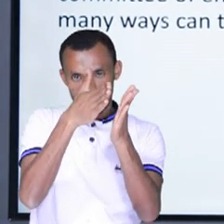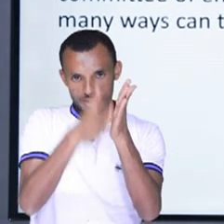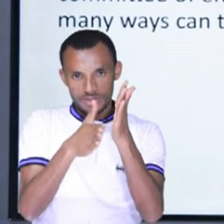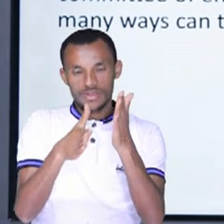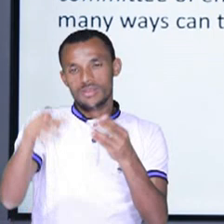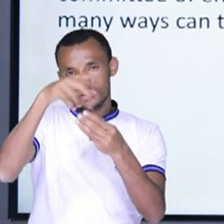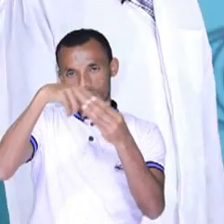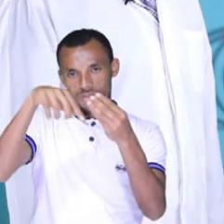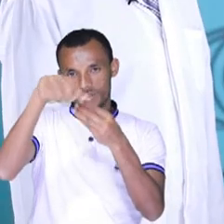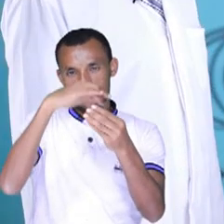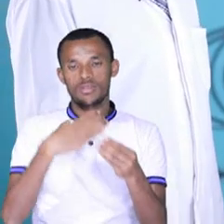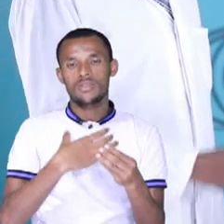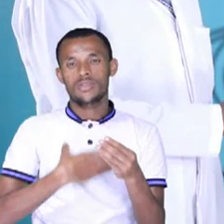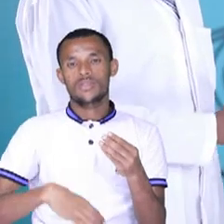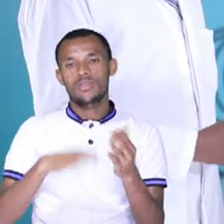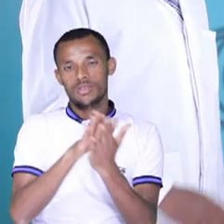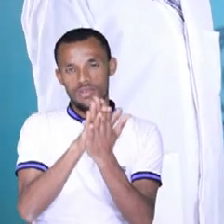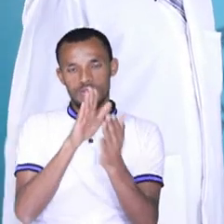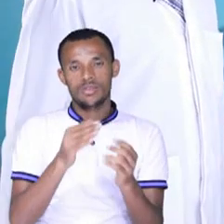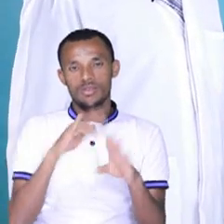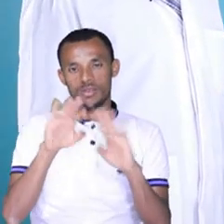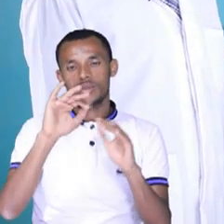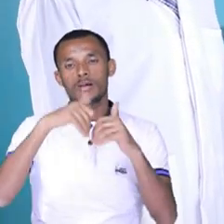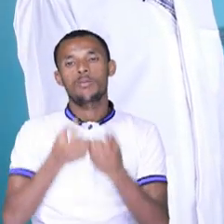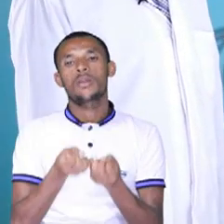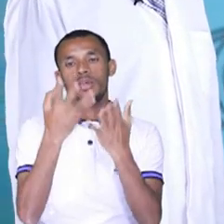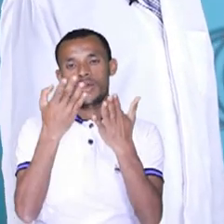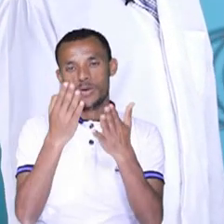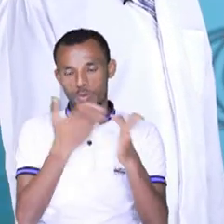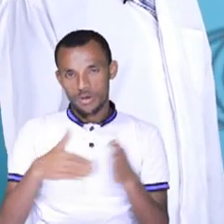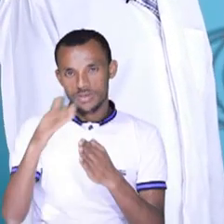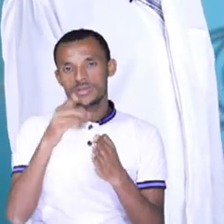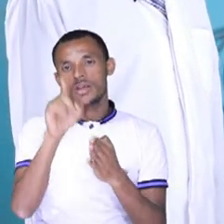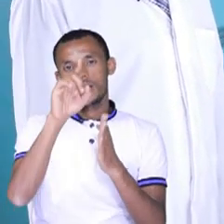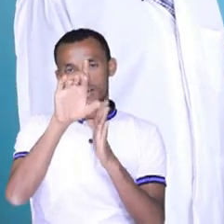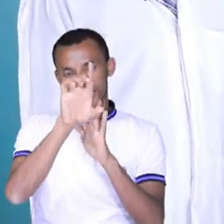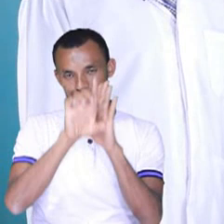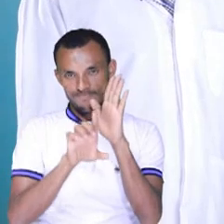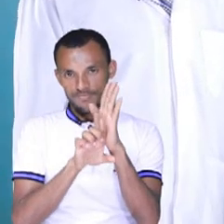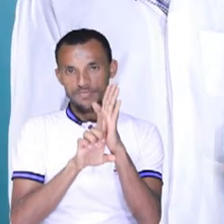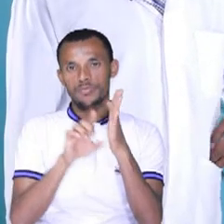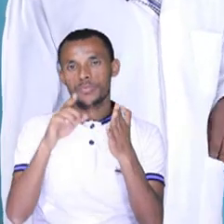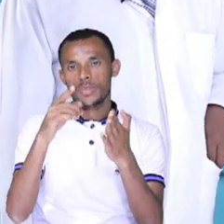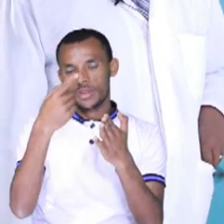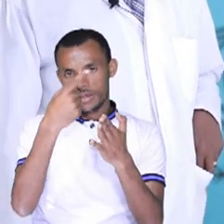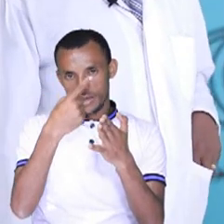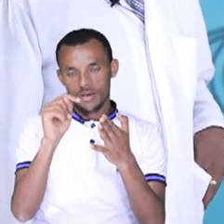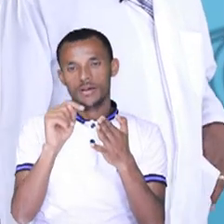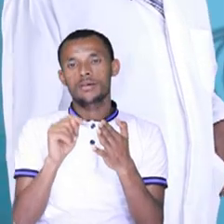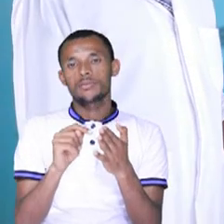Club in their school. In how many ways can their names be listed on the ballot